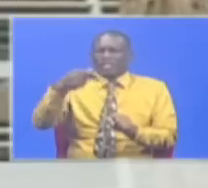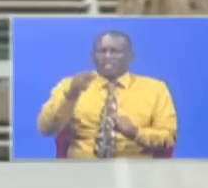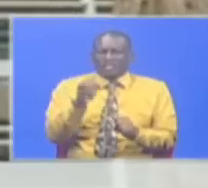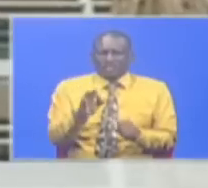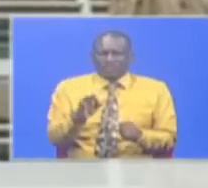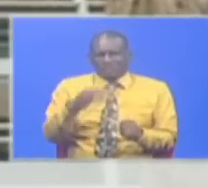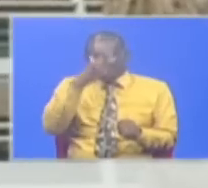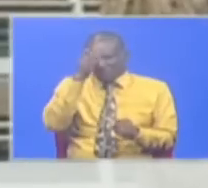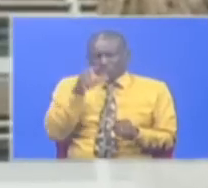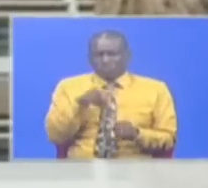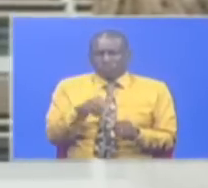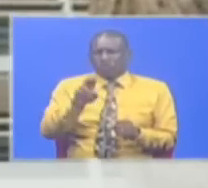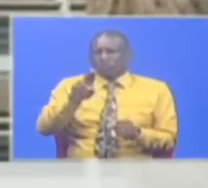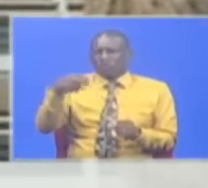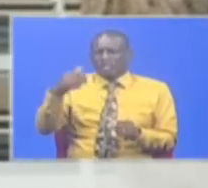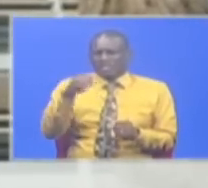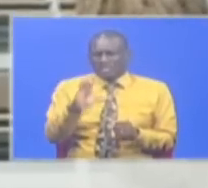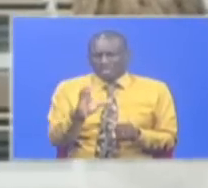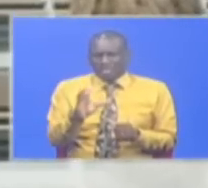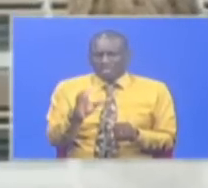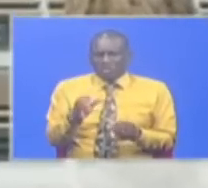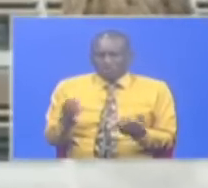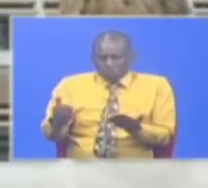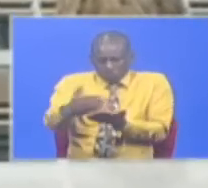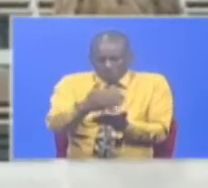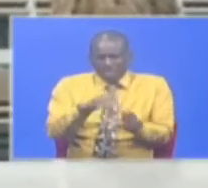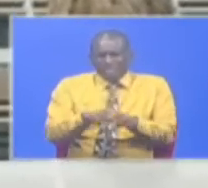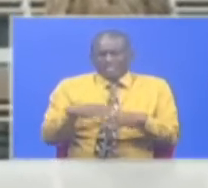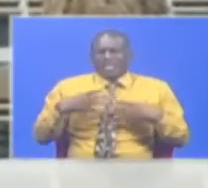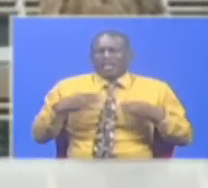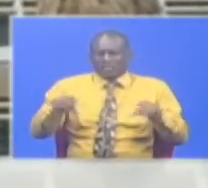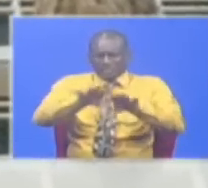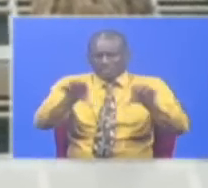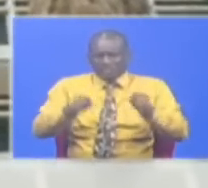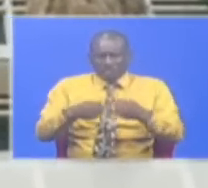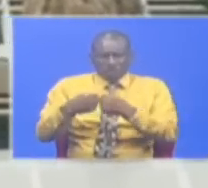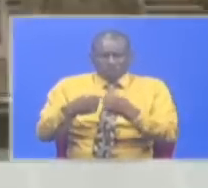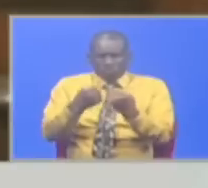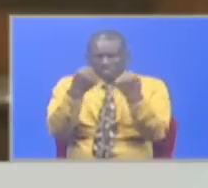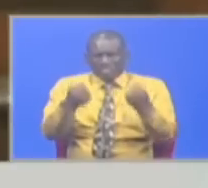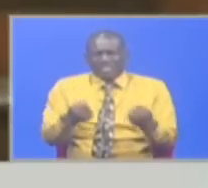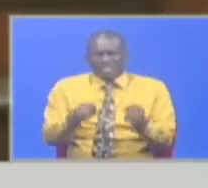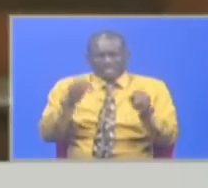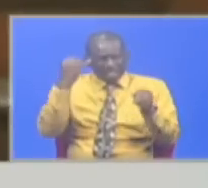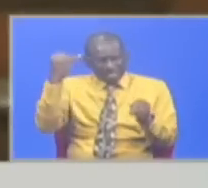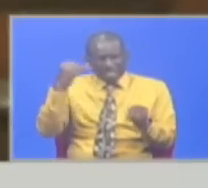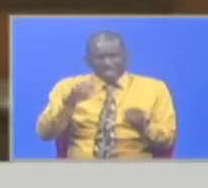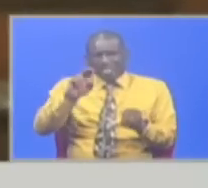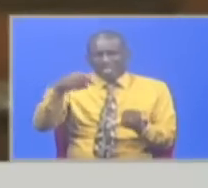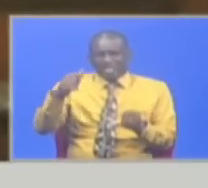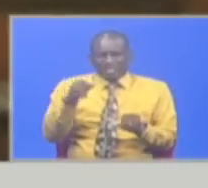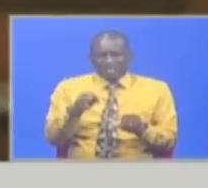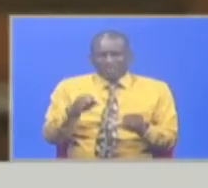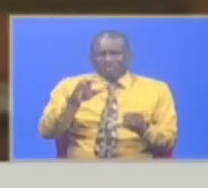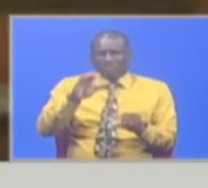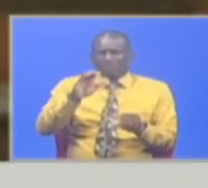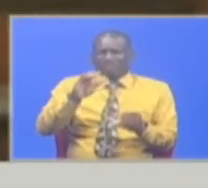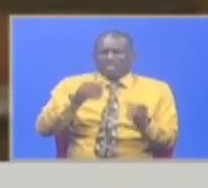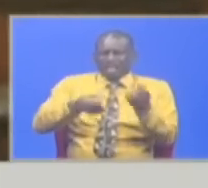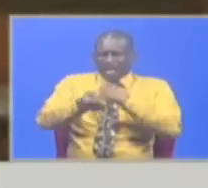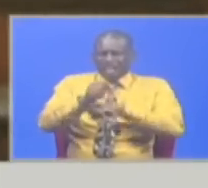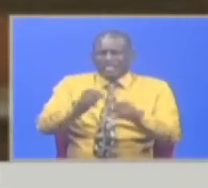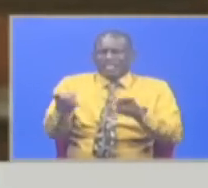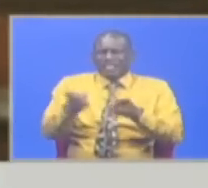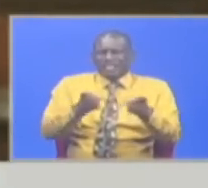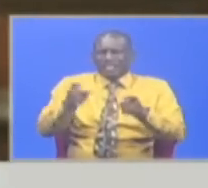since UHC was sold collectively as a health system strengthening initiative. NHIF Acting Managing Director